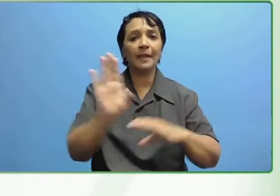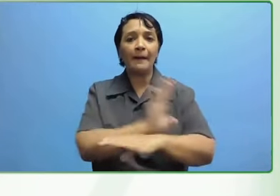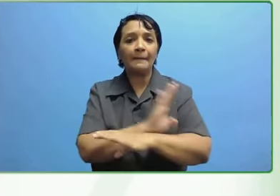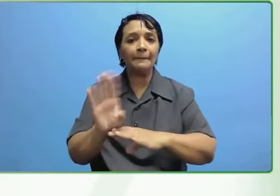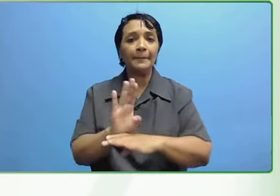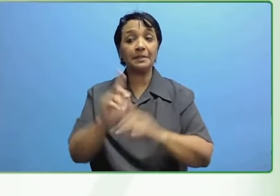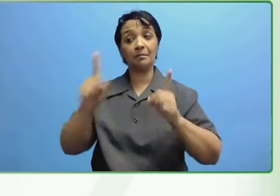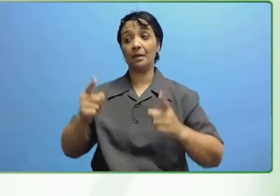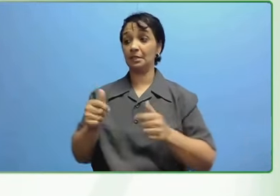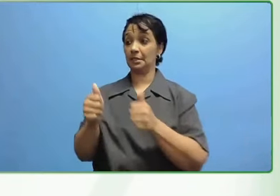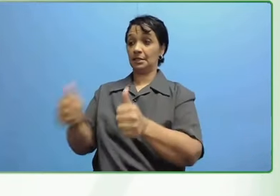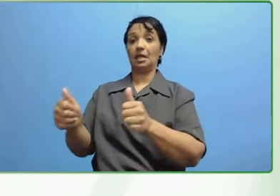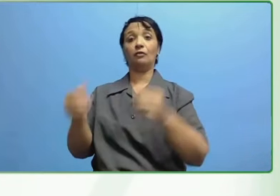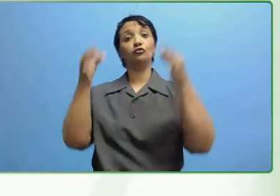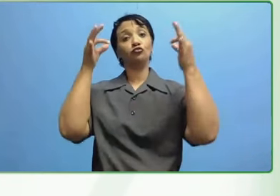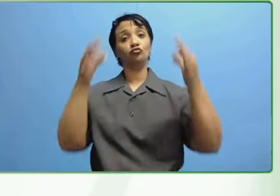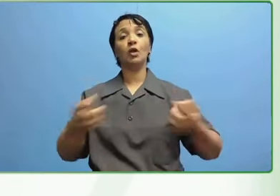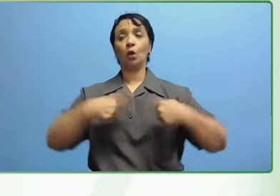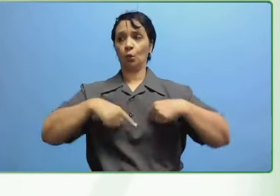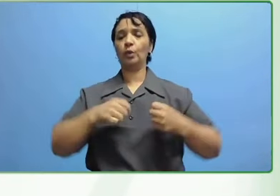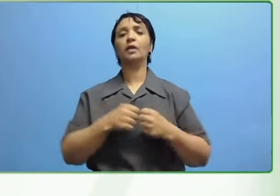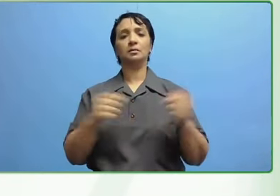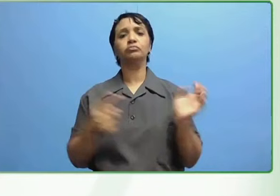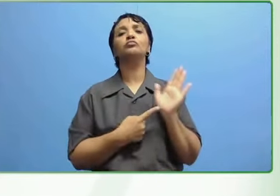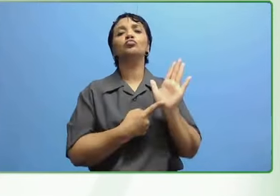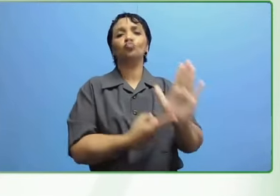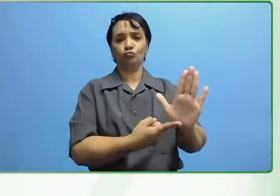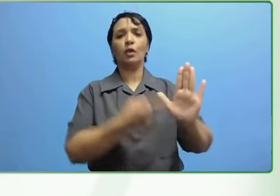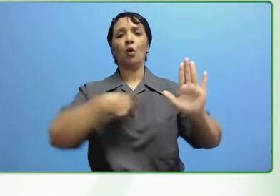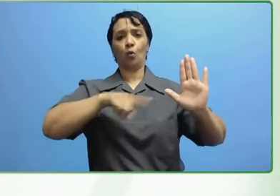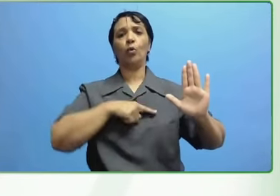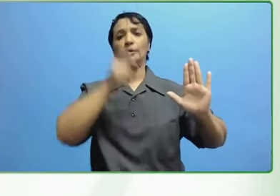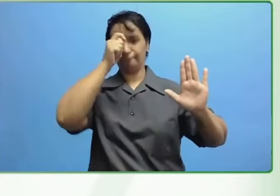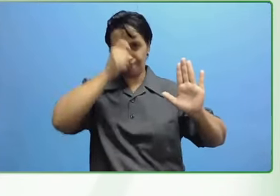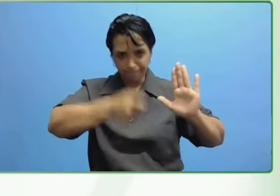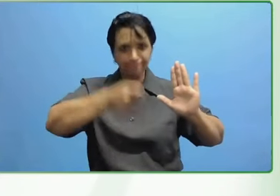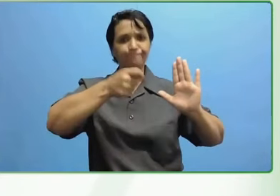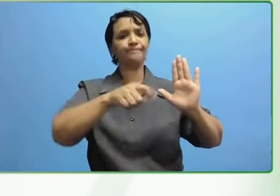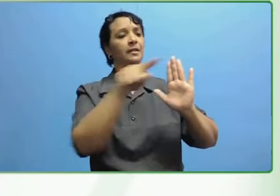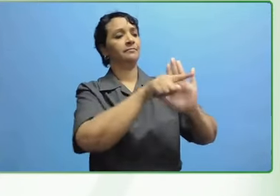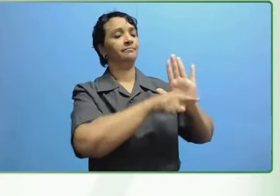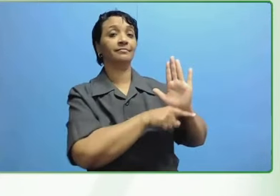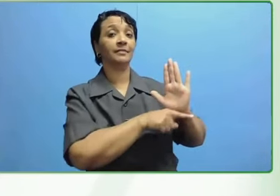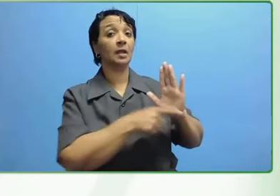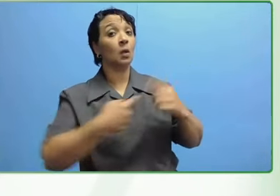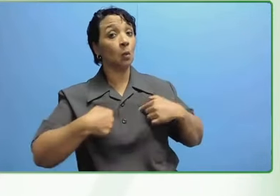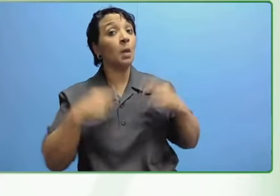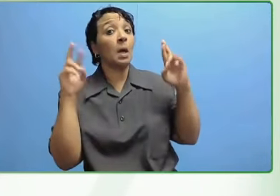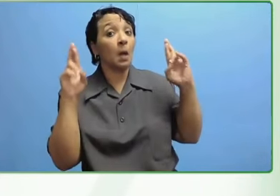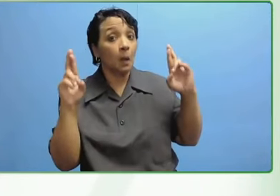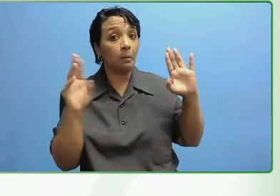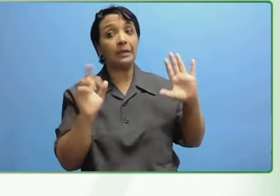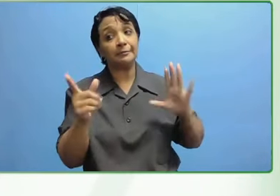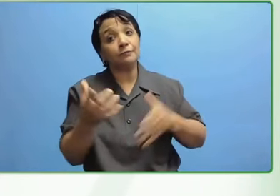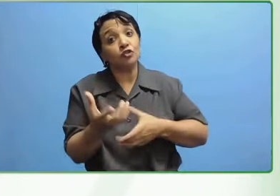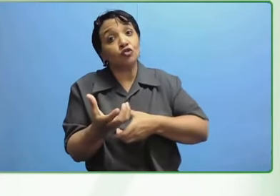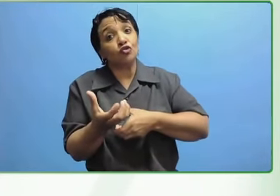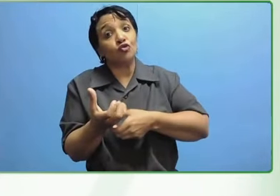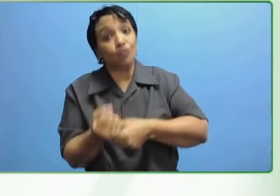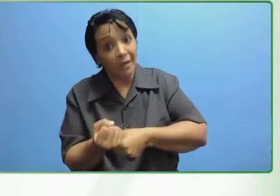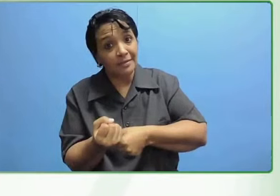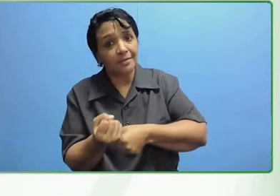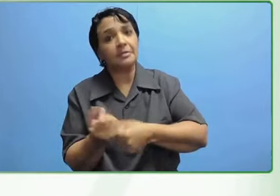self-declare that they comply with the requirements. But of course, we trust that that is the case, but trust is always accompanied by